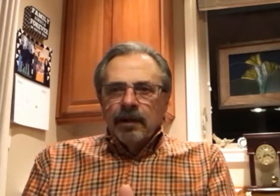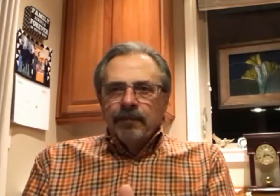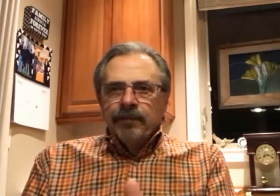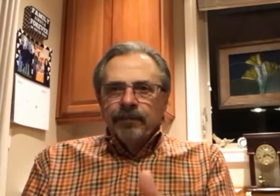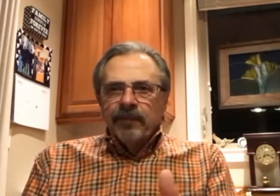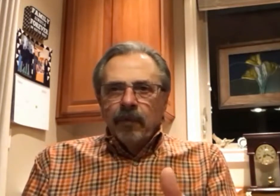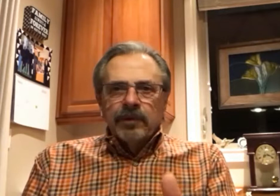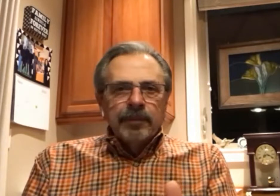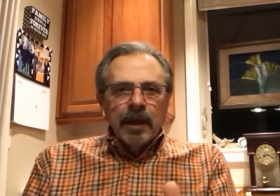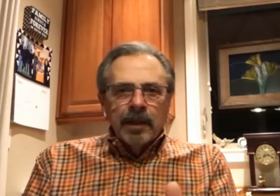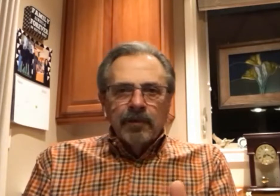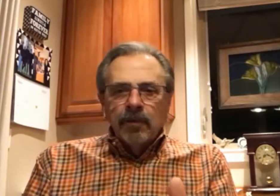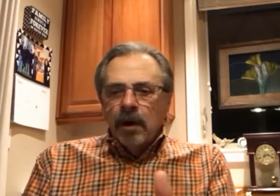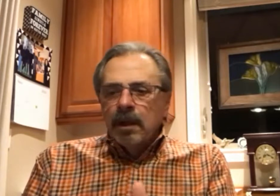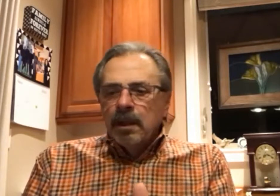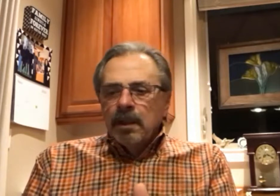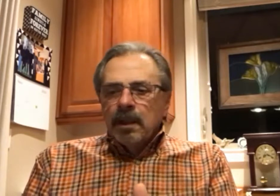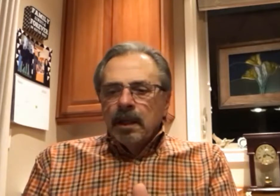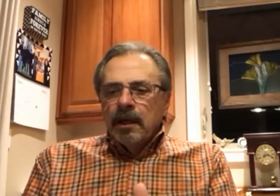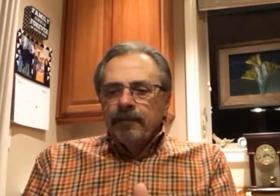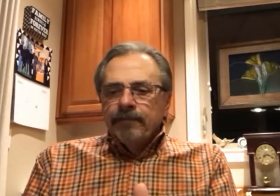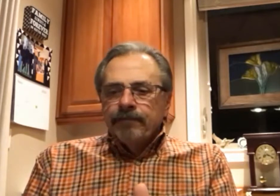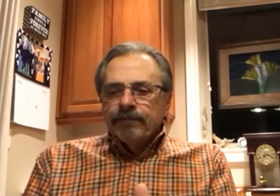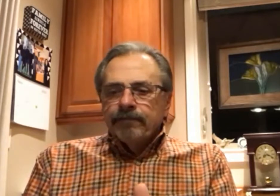district folks I'm talking to are.